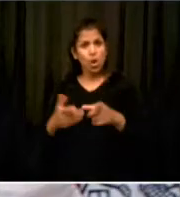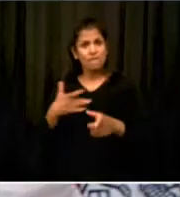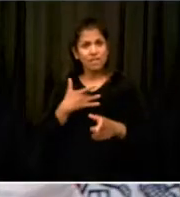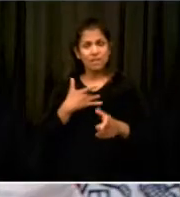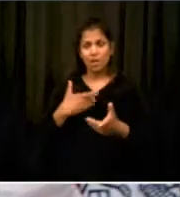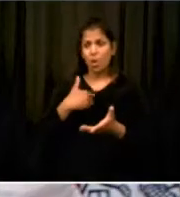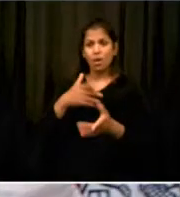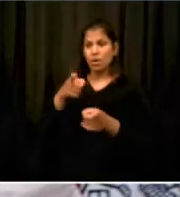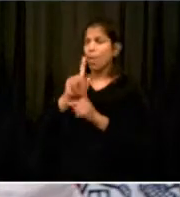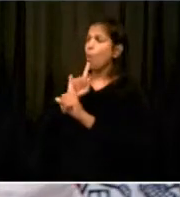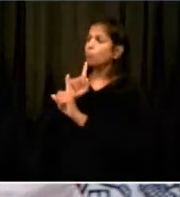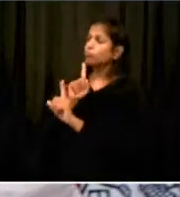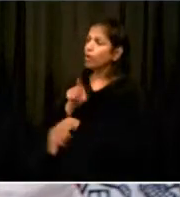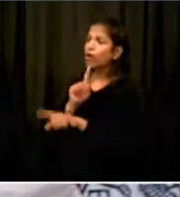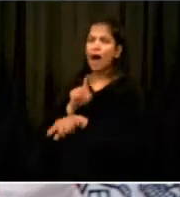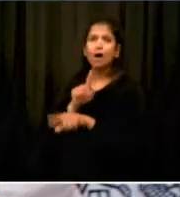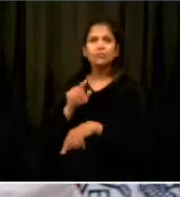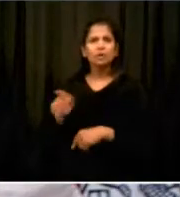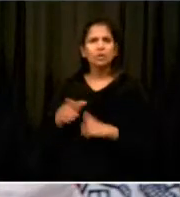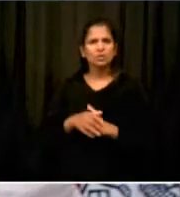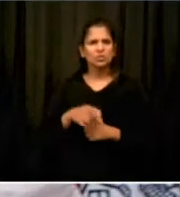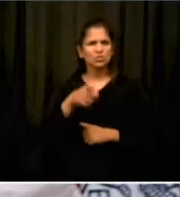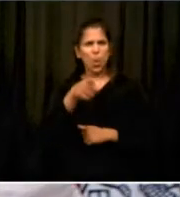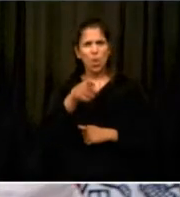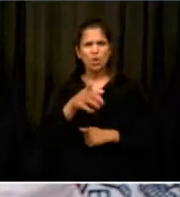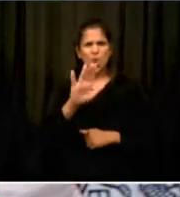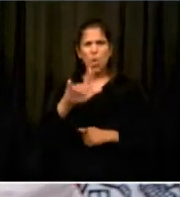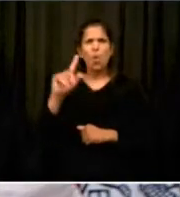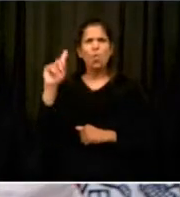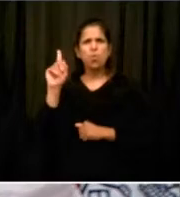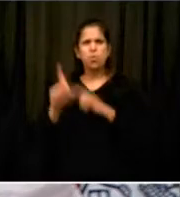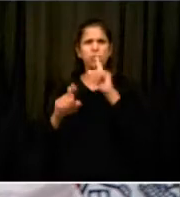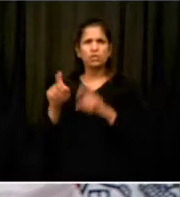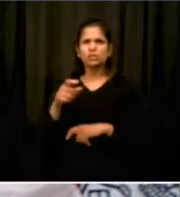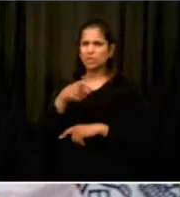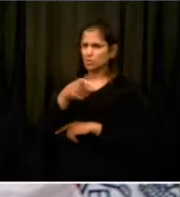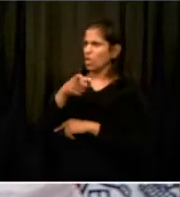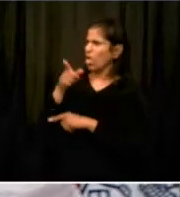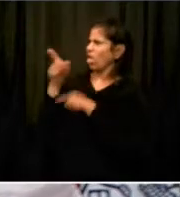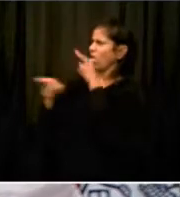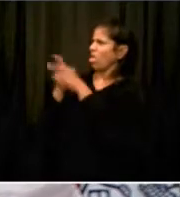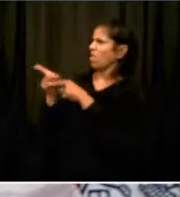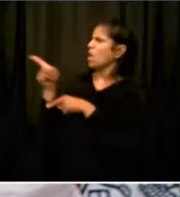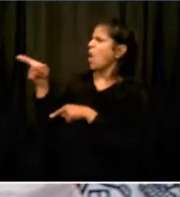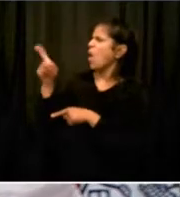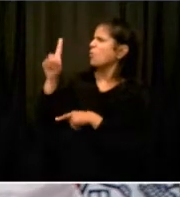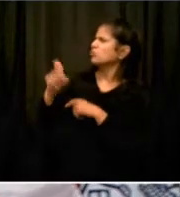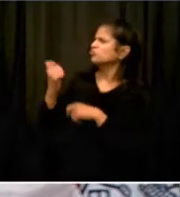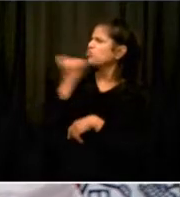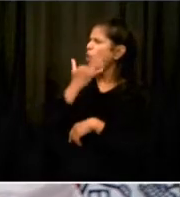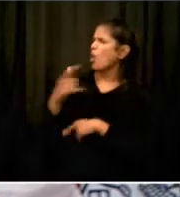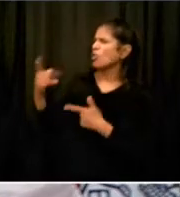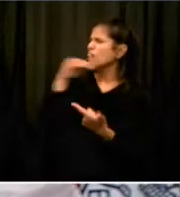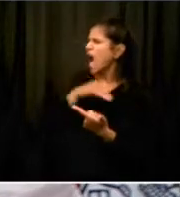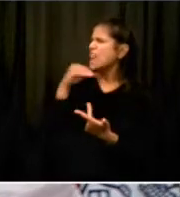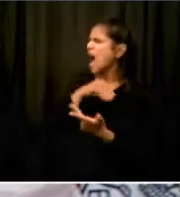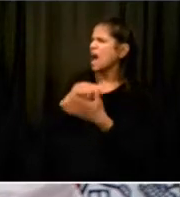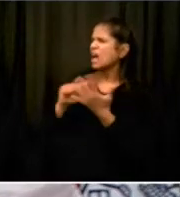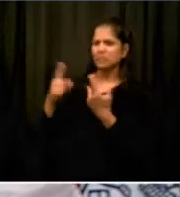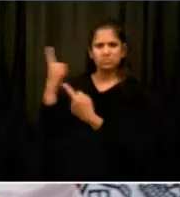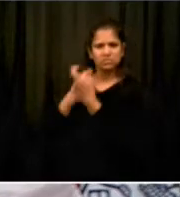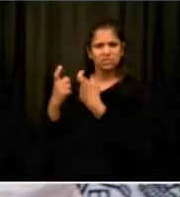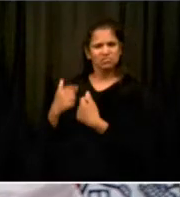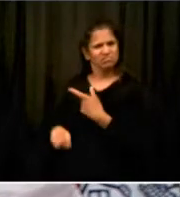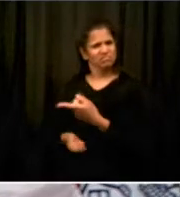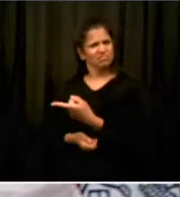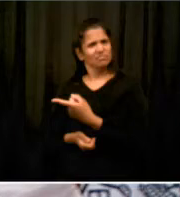different perception of reality in this city than most New Yorkers? No, I think I have a perception of life in this city because I've spent so